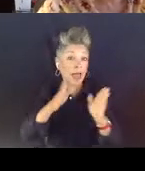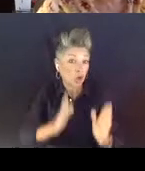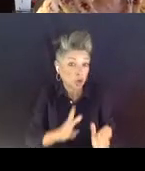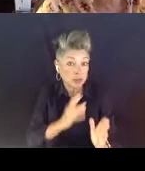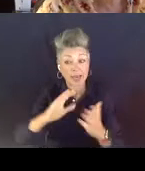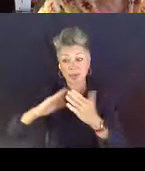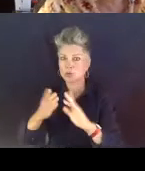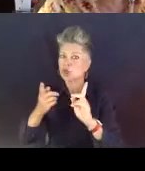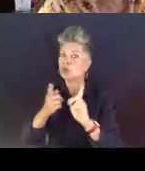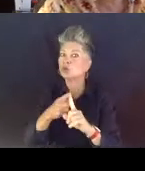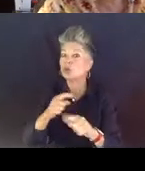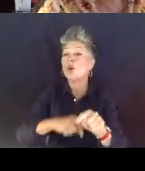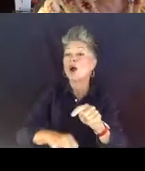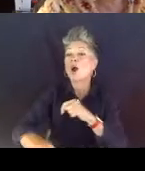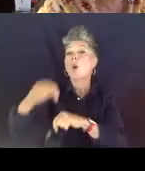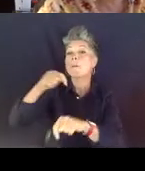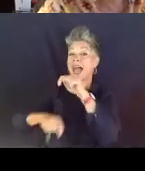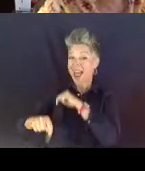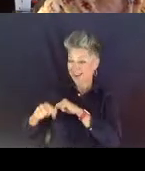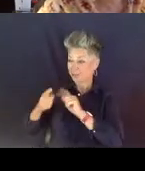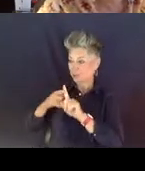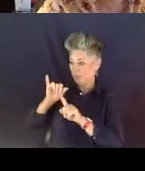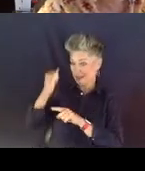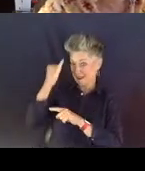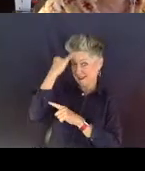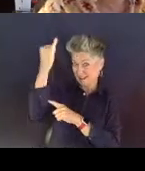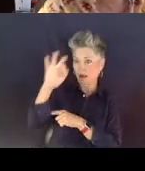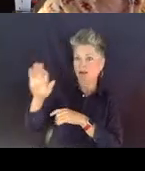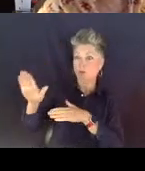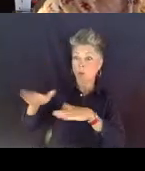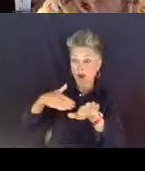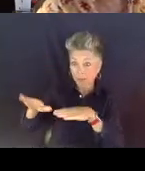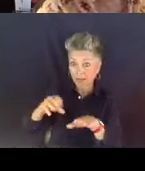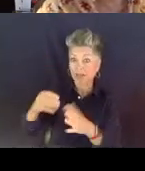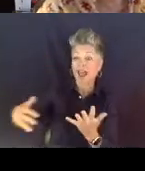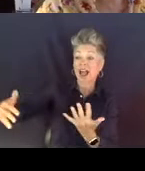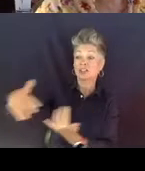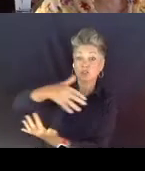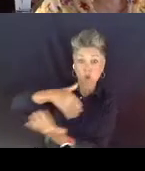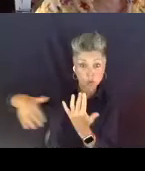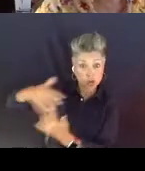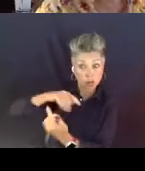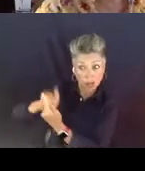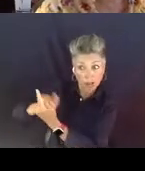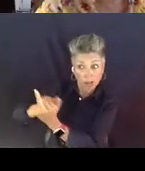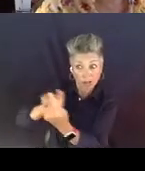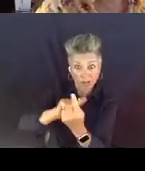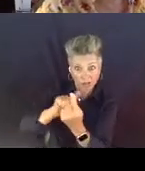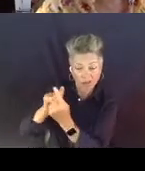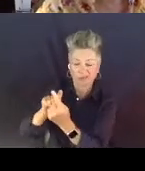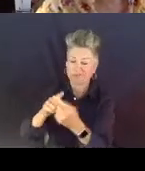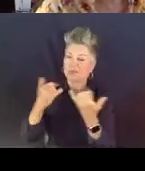to reintroduce pedestrianism and walkability and social activities in the sidewalks of US